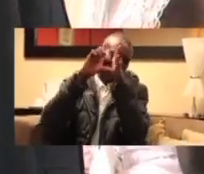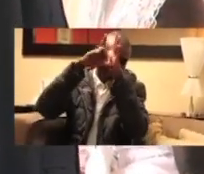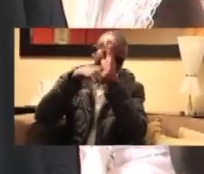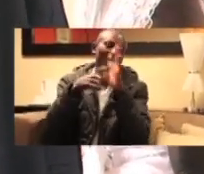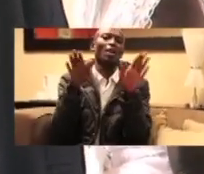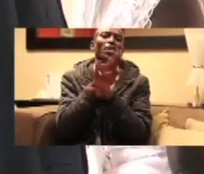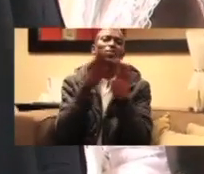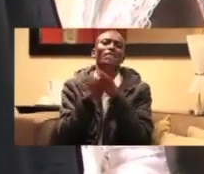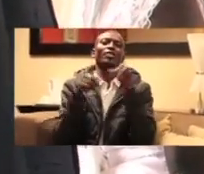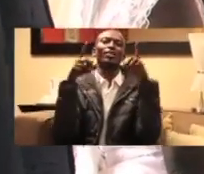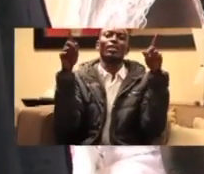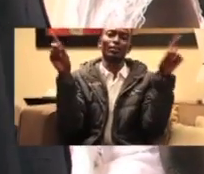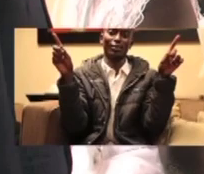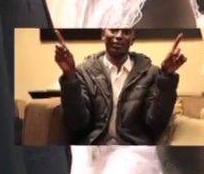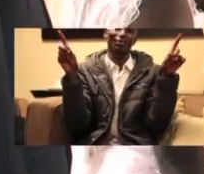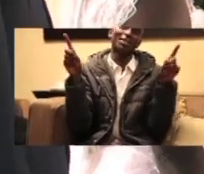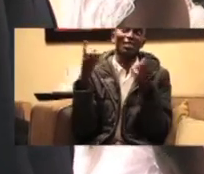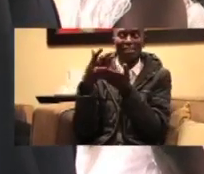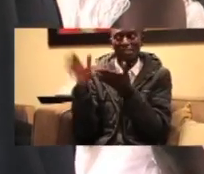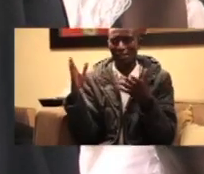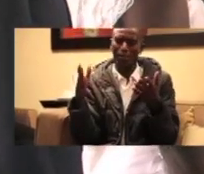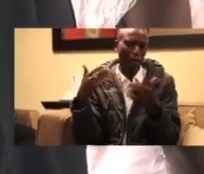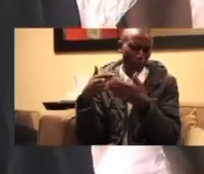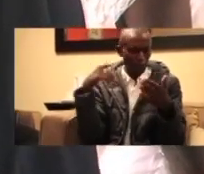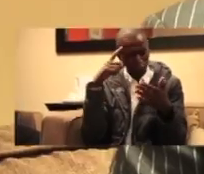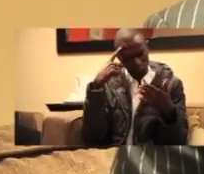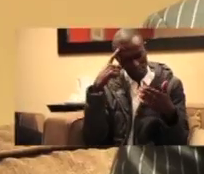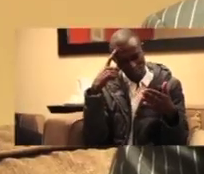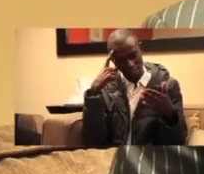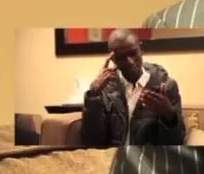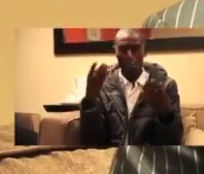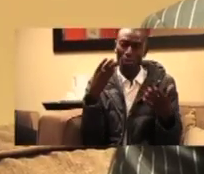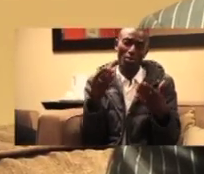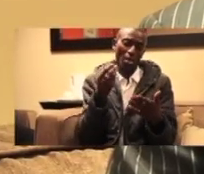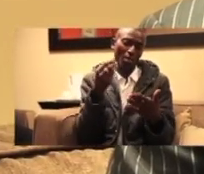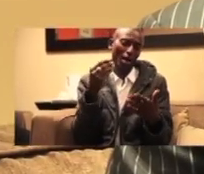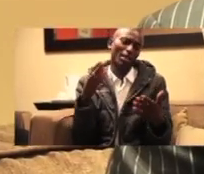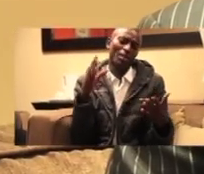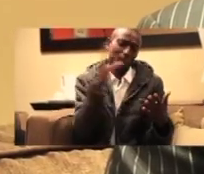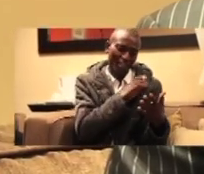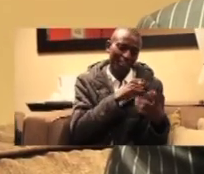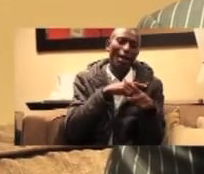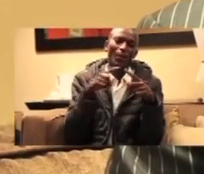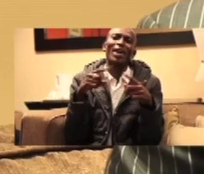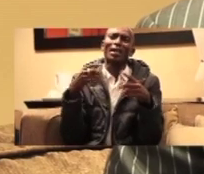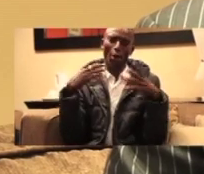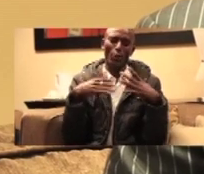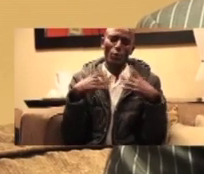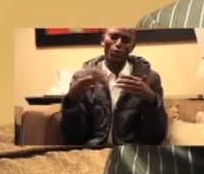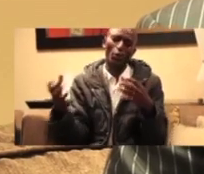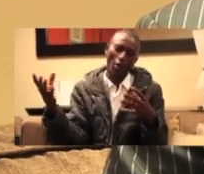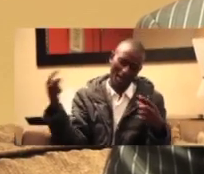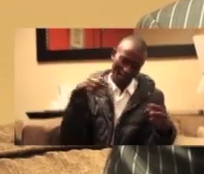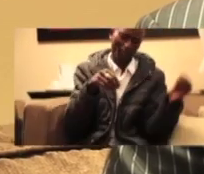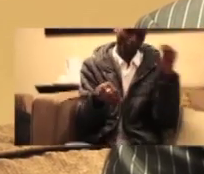thought like we will not get money and everything, but people gave everything that they required, even had some savings after the wedding was done. So those who